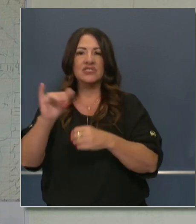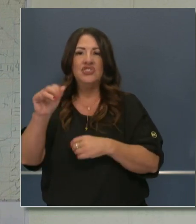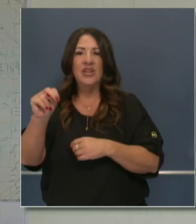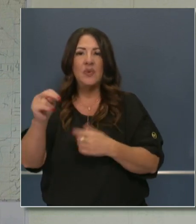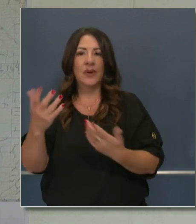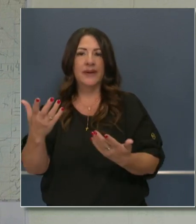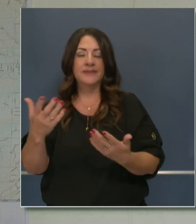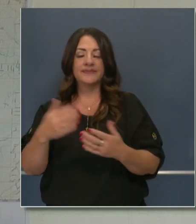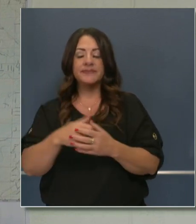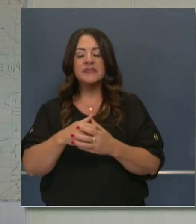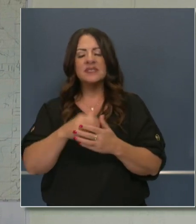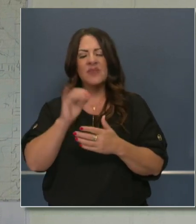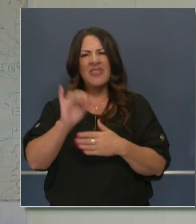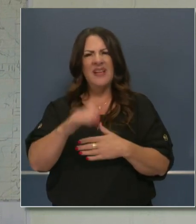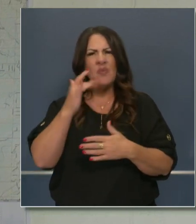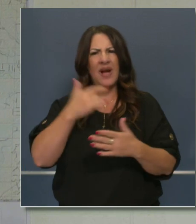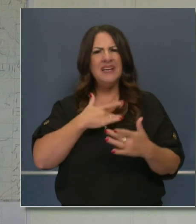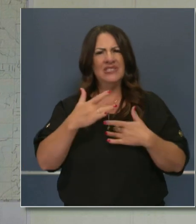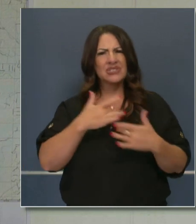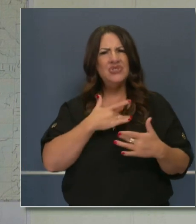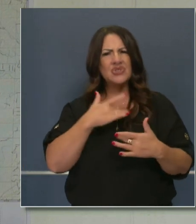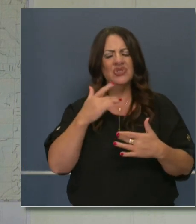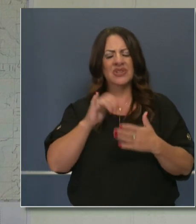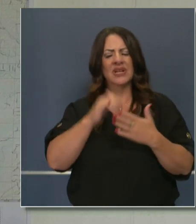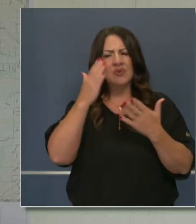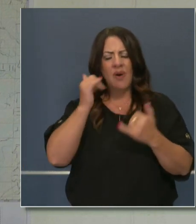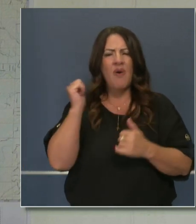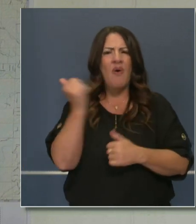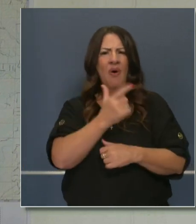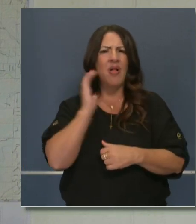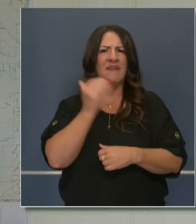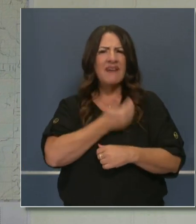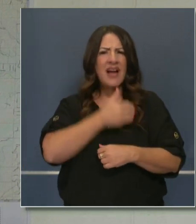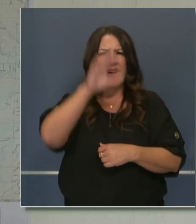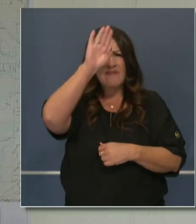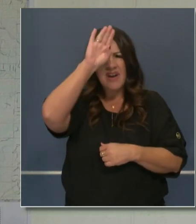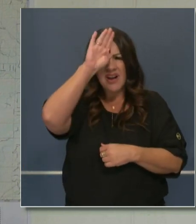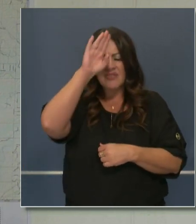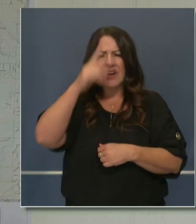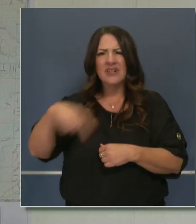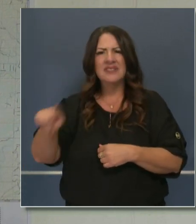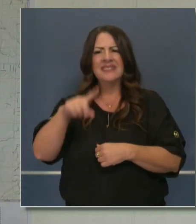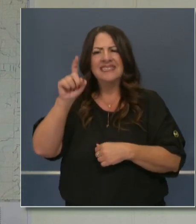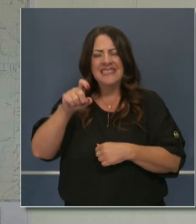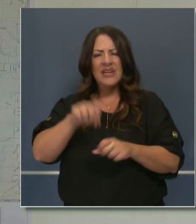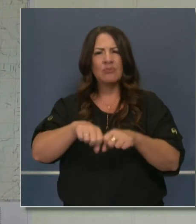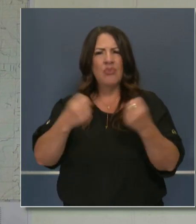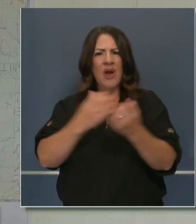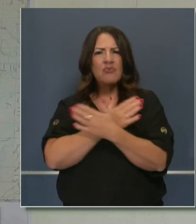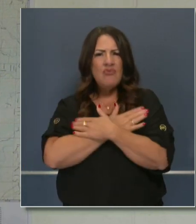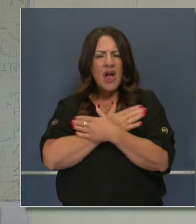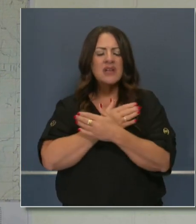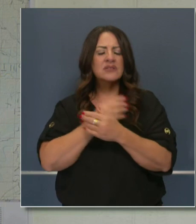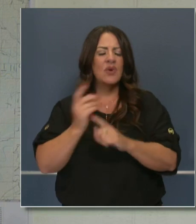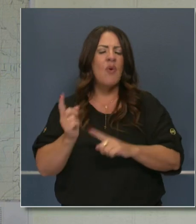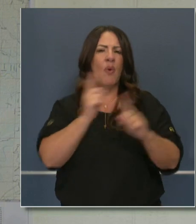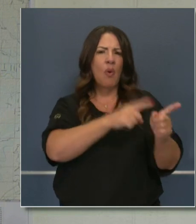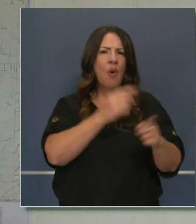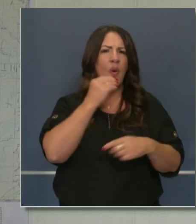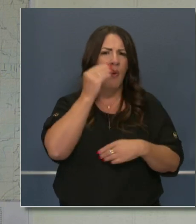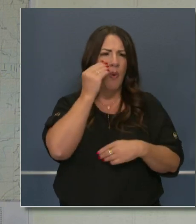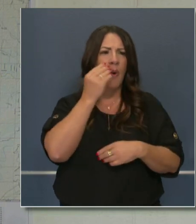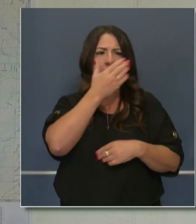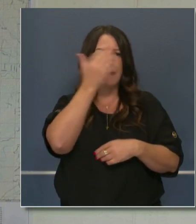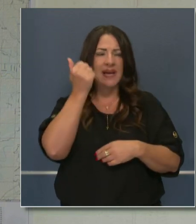concerning, and so all of these firefighters, we need to get them home, rested, and ready to go for the next one, because there will be